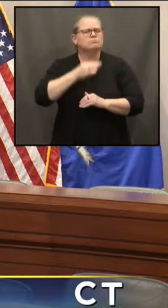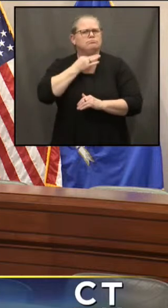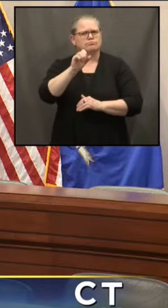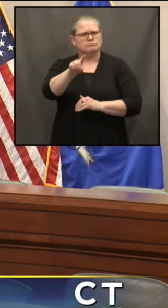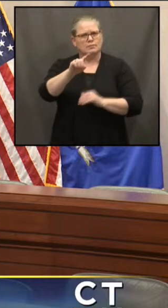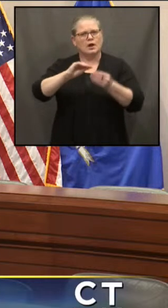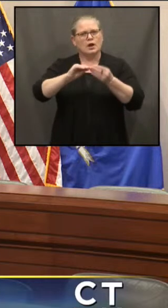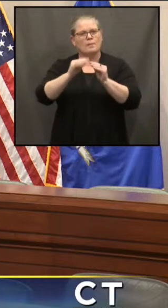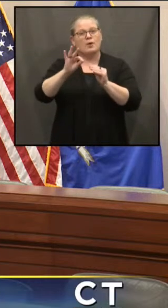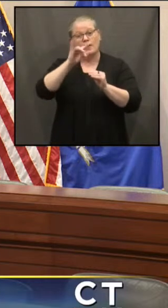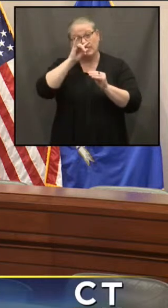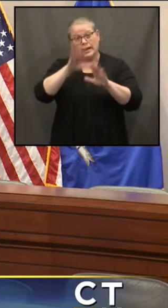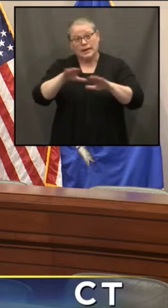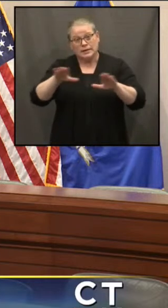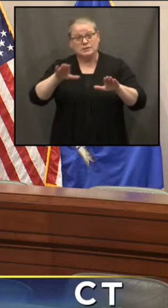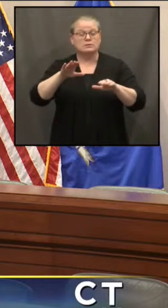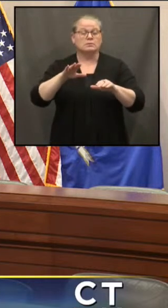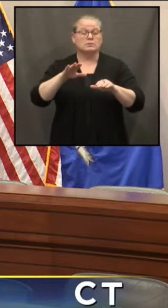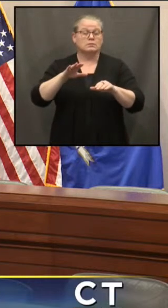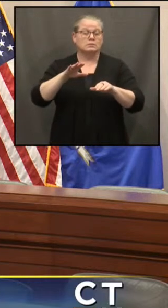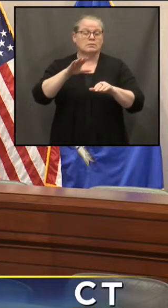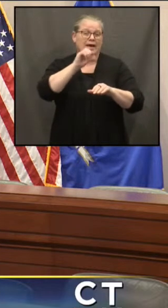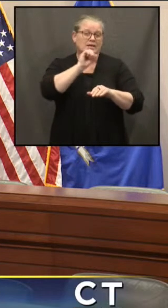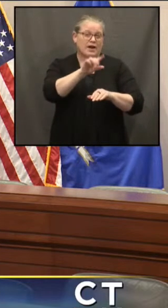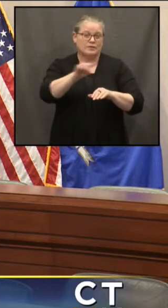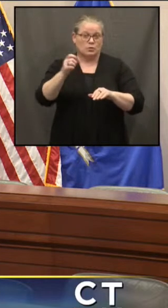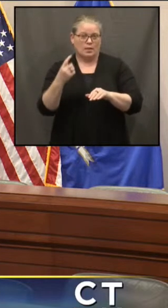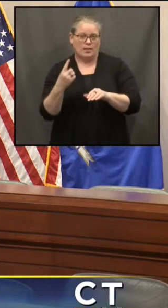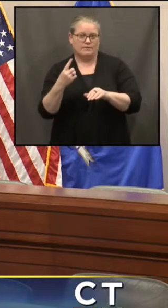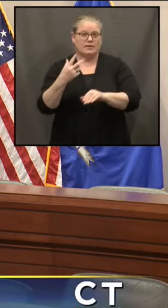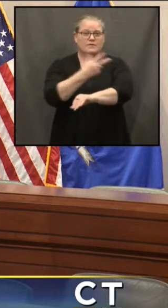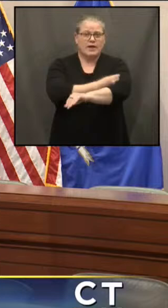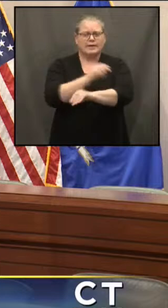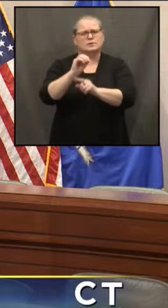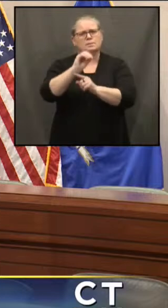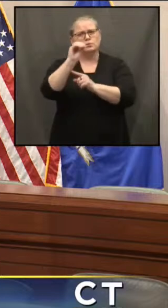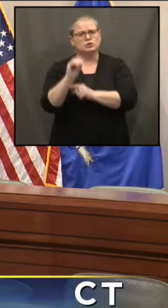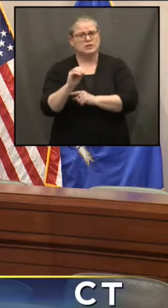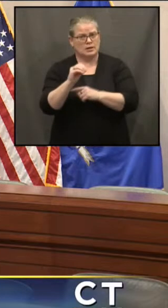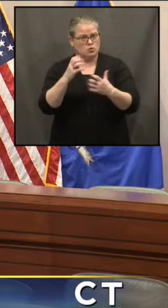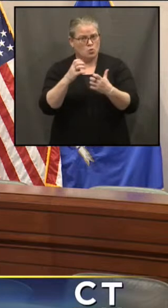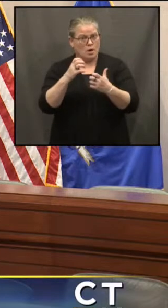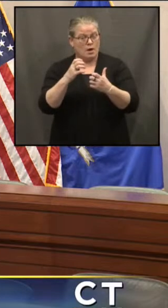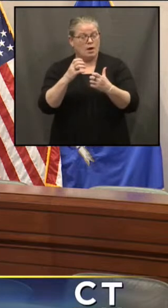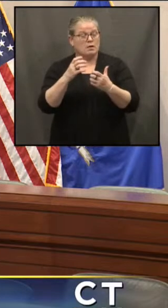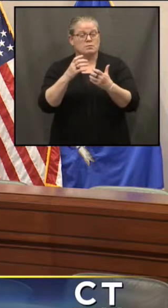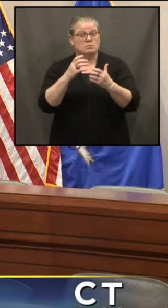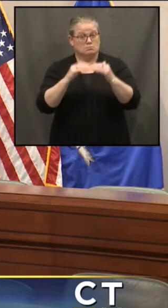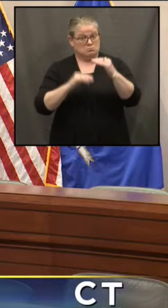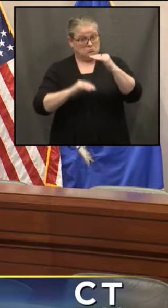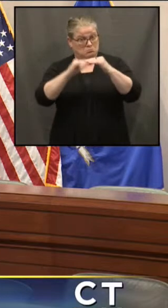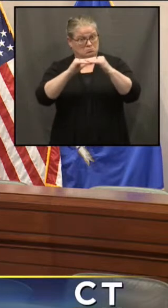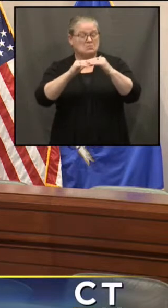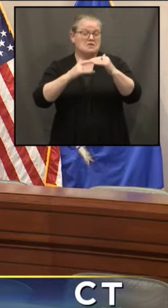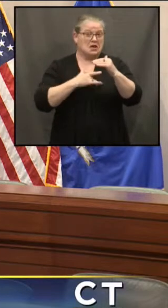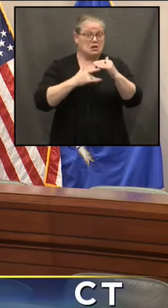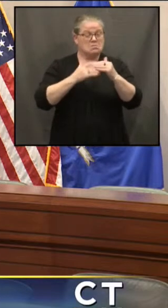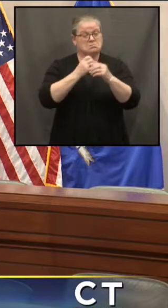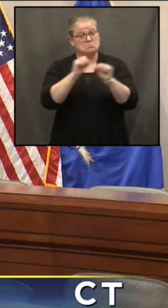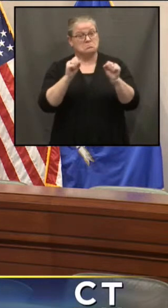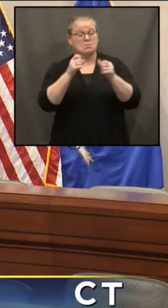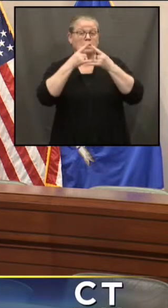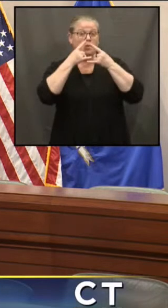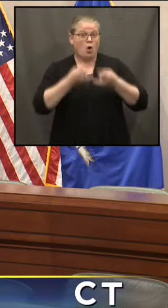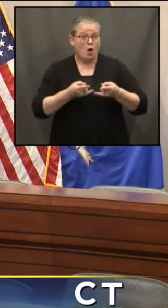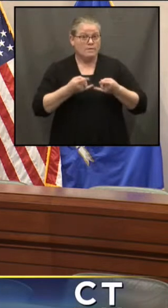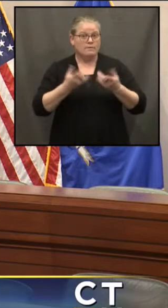to see before considering getting rid of the mask mandate? I know you said more than 90% of teachers are vaccinated. Is there like a specific number that you're looking